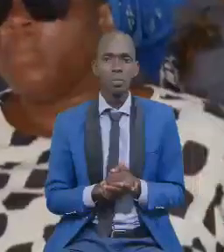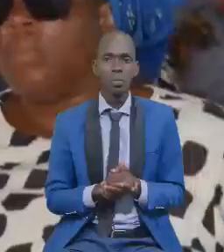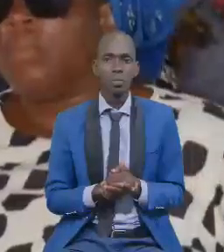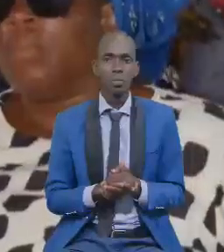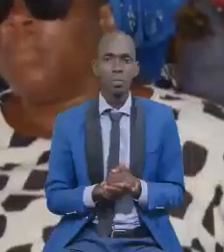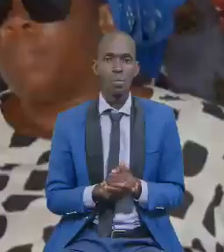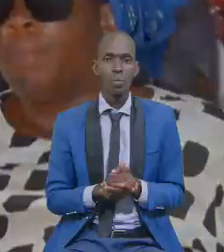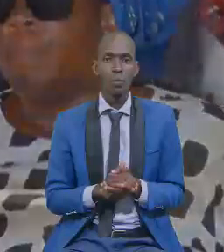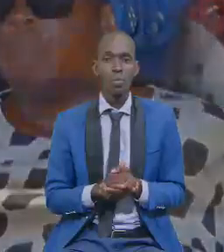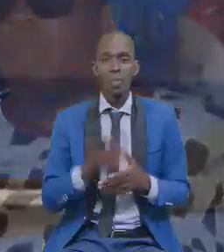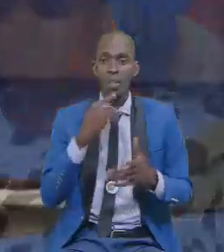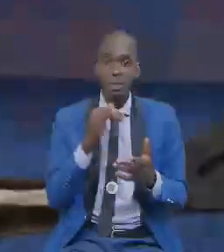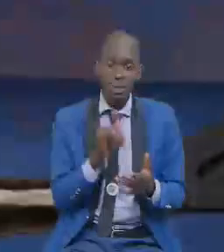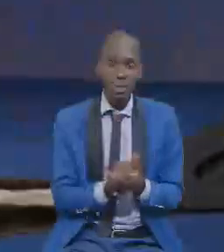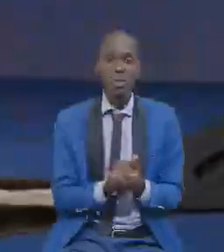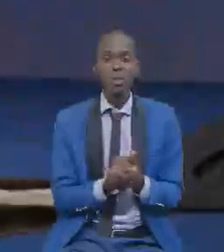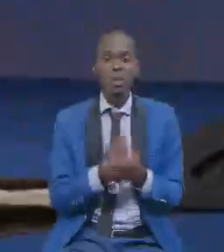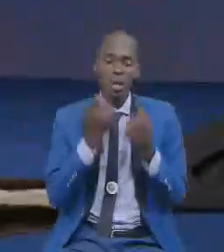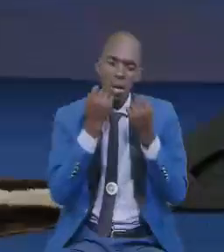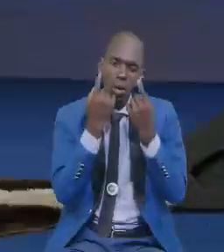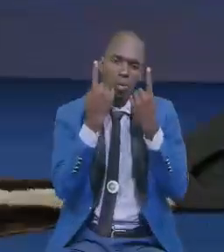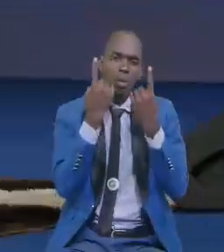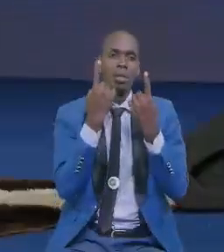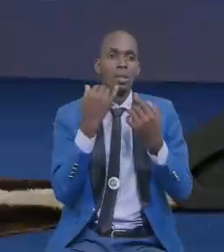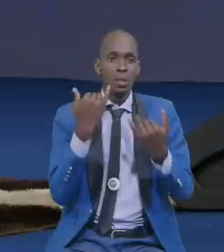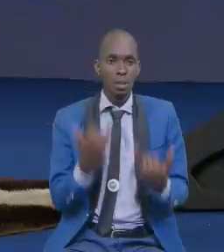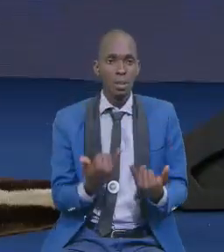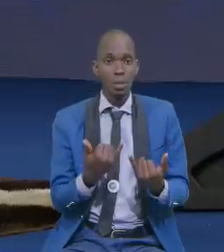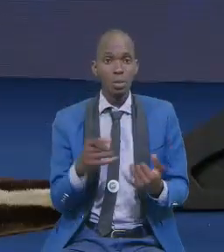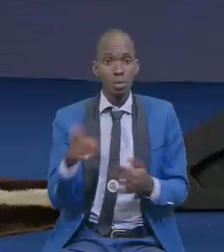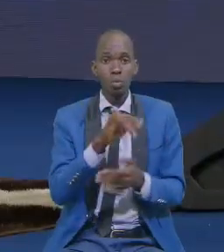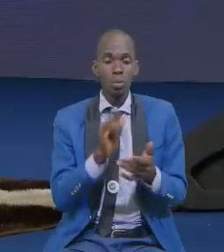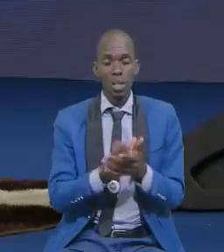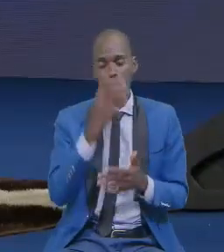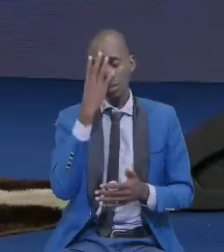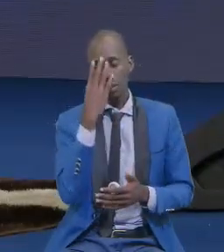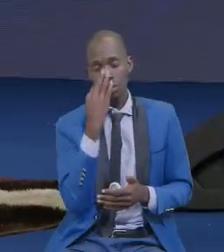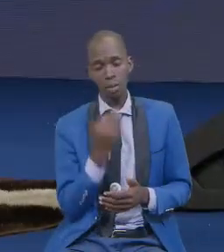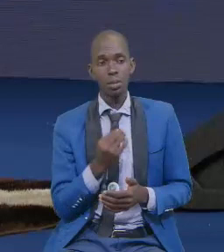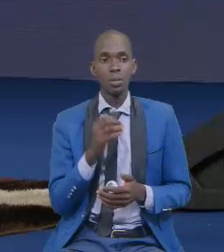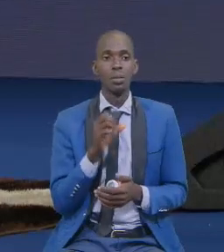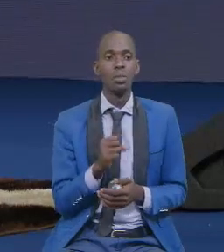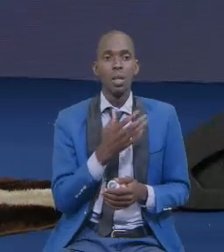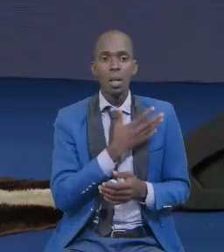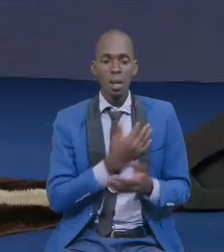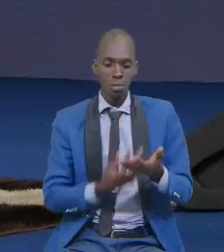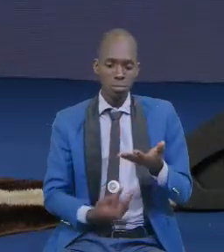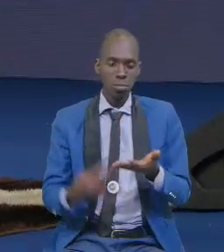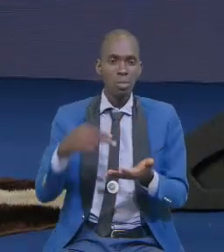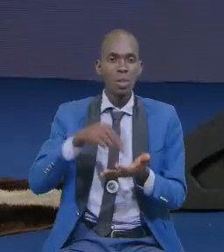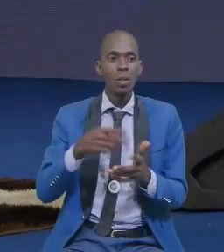Wherefore he says, awake, thou that sleepest, and arise from